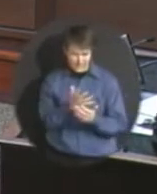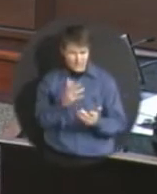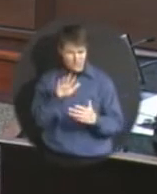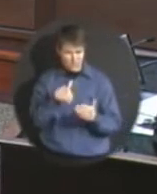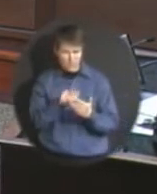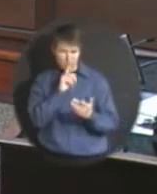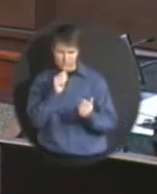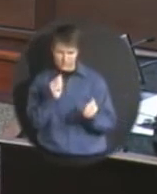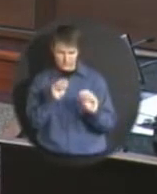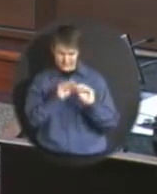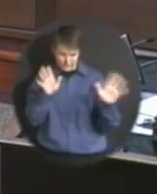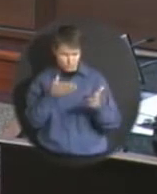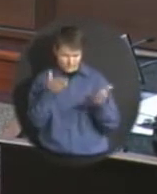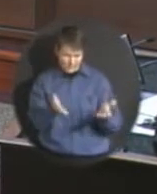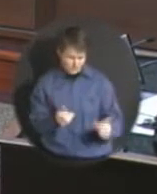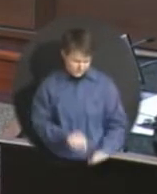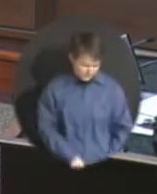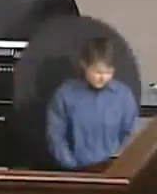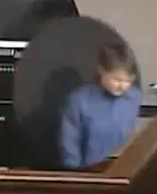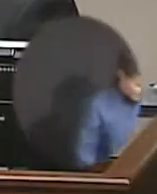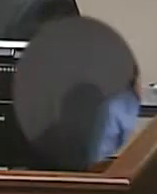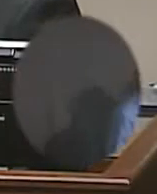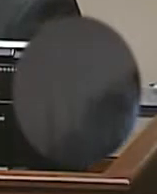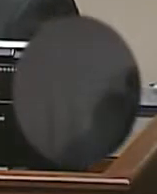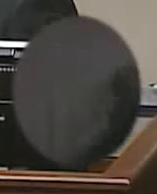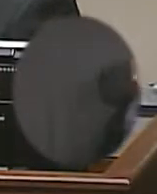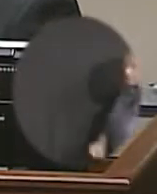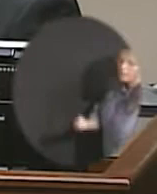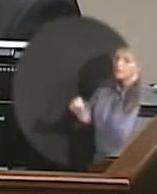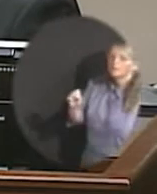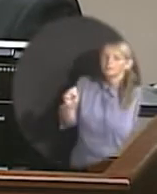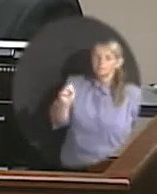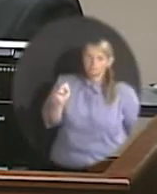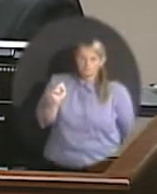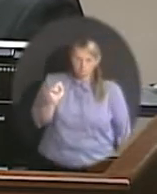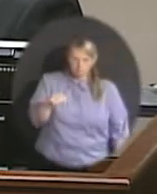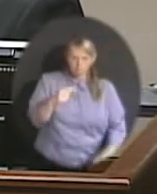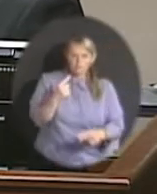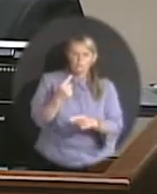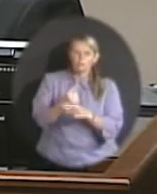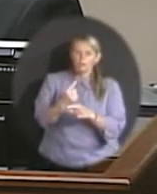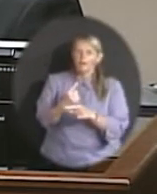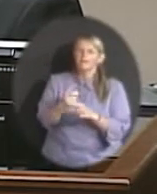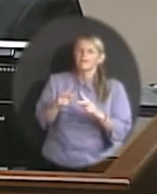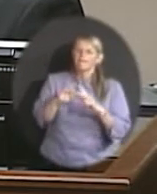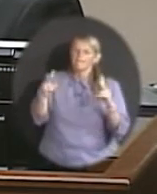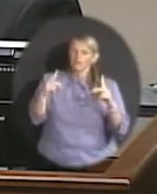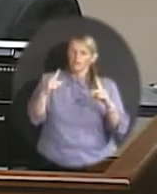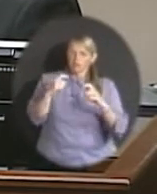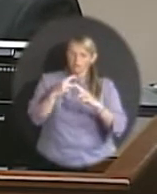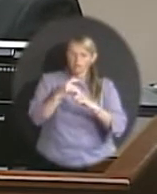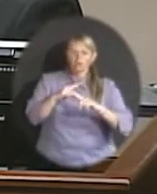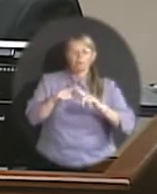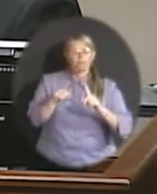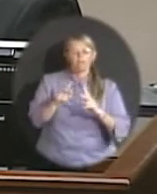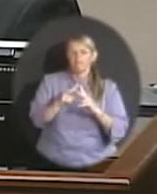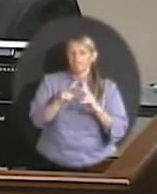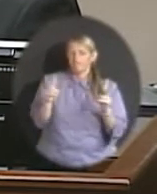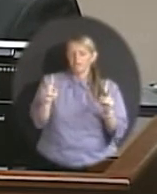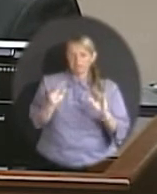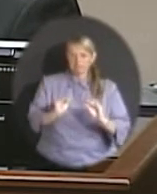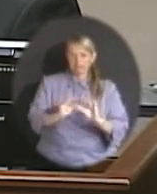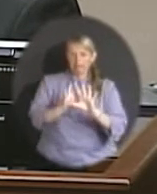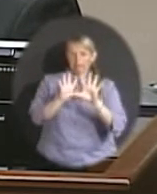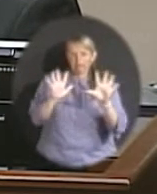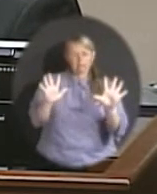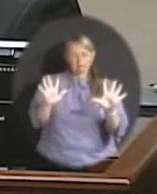very transparent. It's very complicated, but very transparent. So I'd be happy to, if anybody wants to contact me, I can help explain it. Well, thank